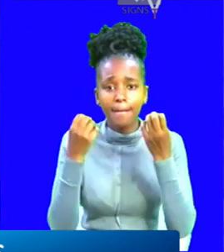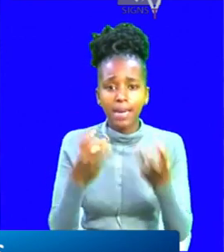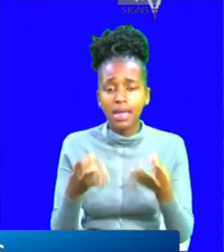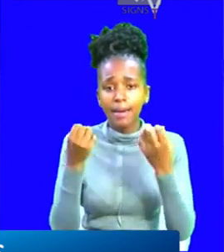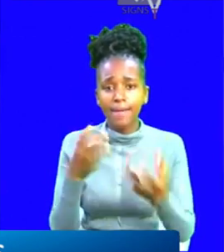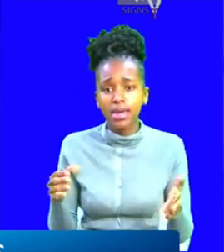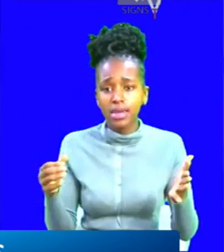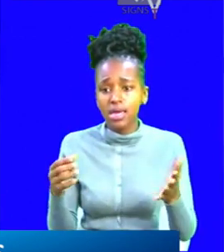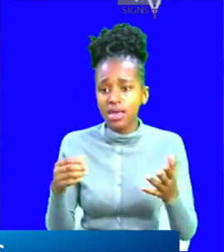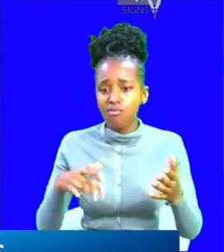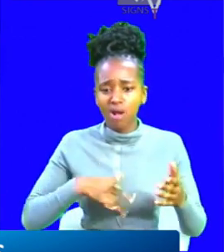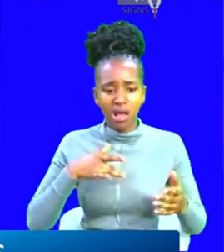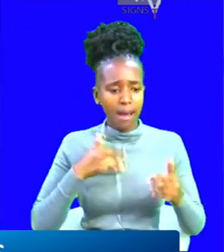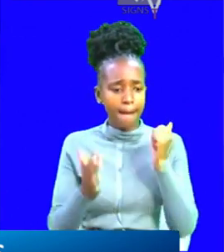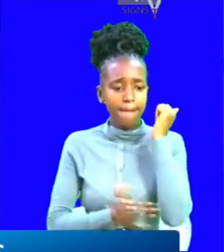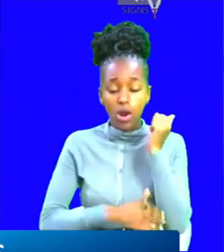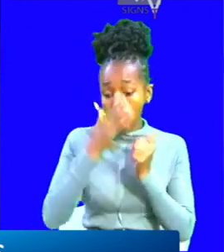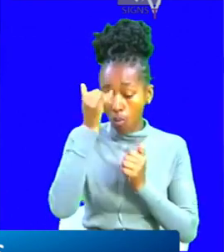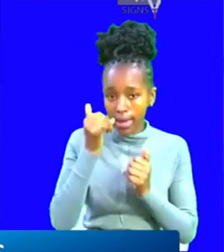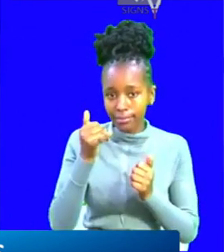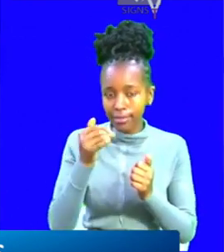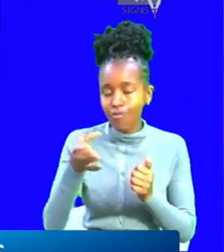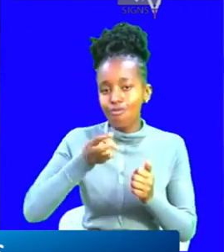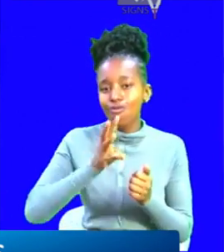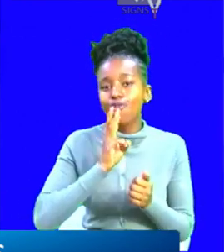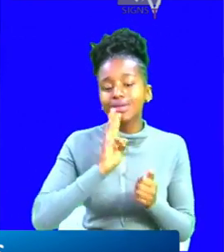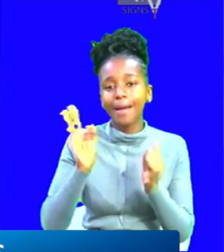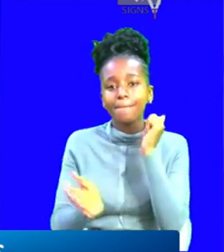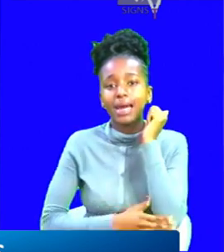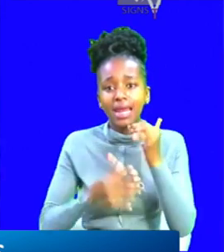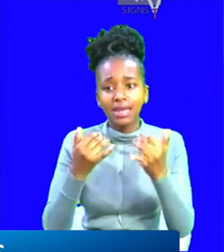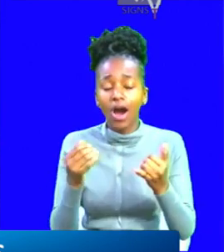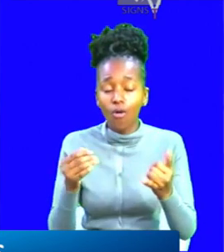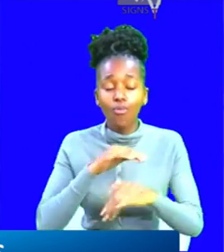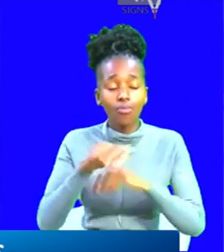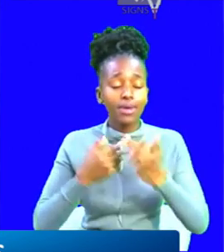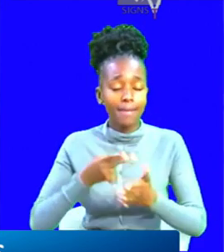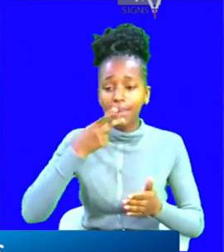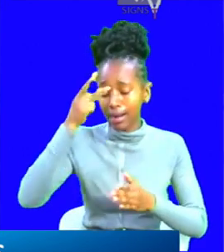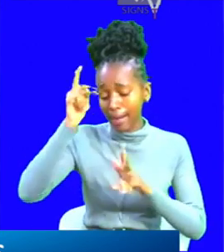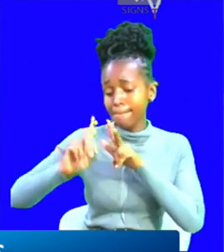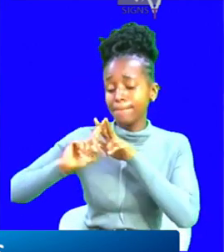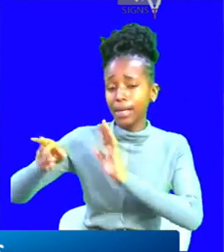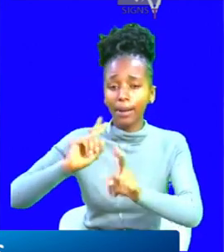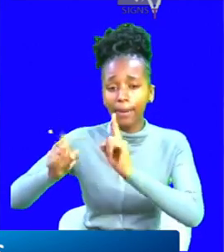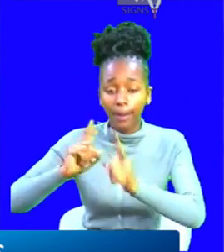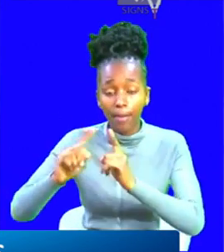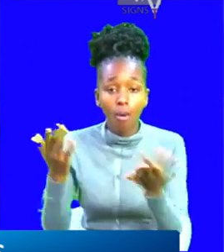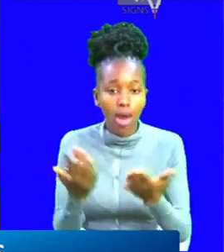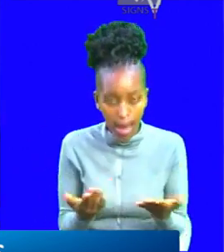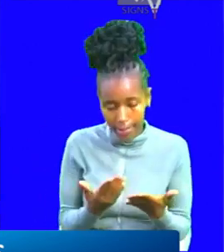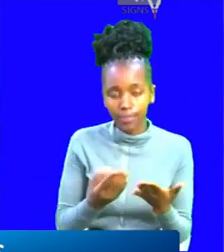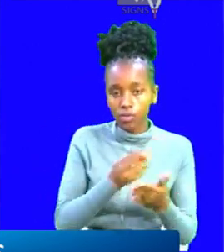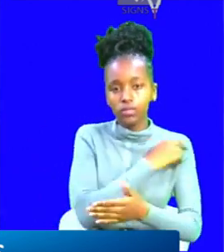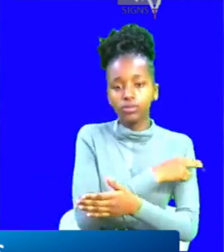kwa shule. Sasa ndio imetukimbisha kwa hospitali kuja kuangalia kama watoto wetu wako hali nzuri. It was reported to us that the students